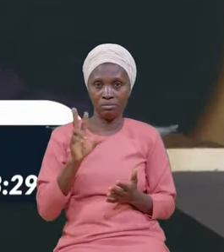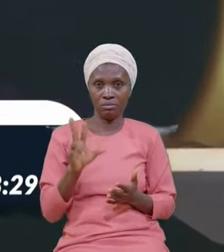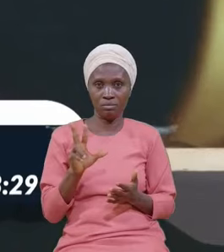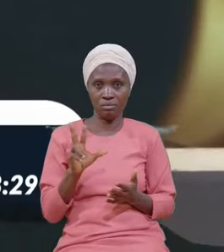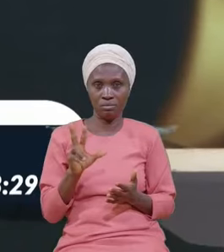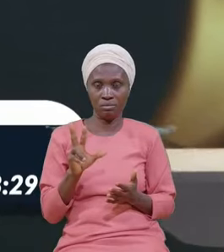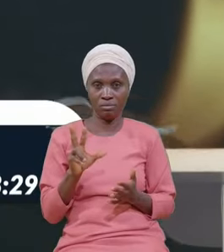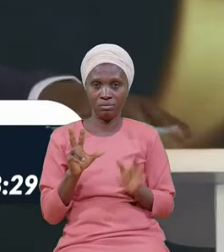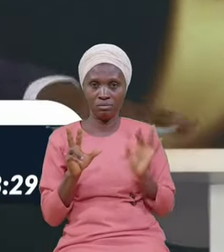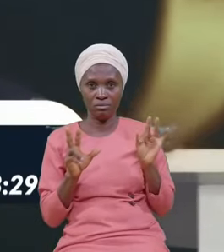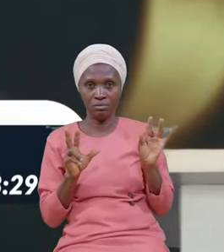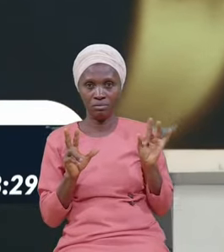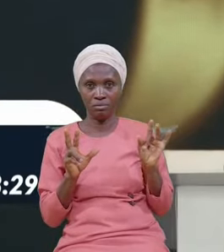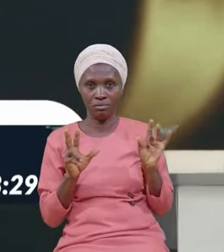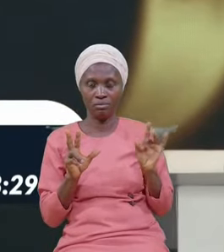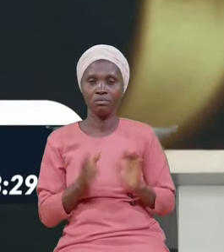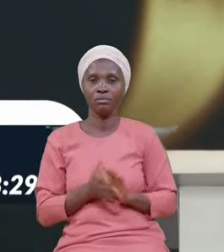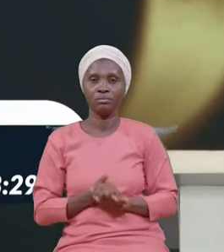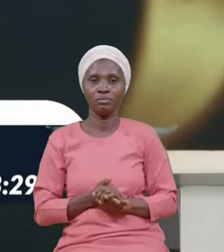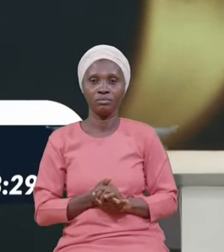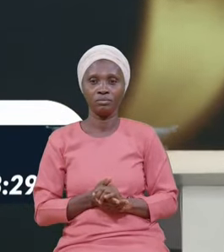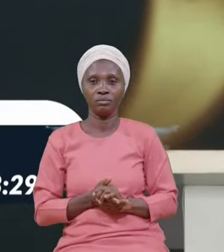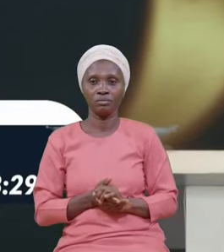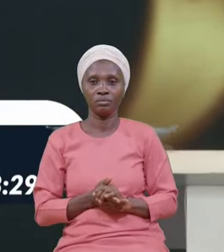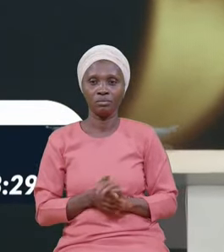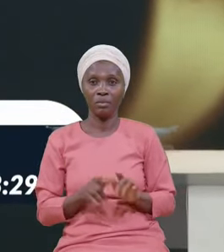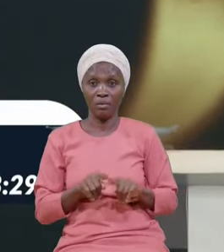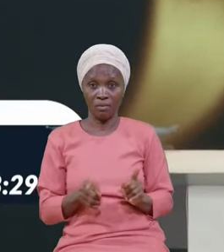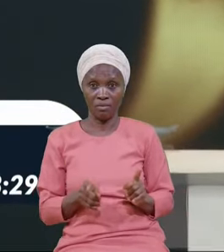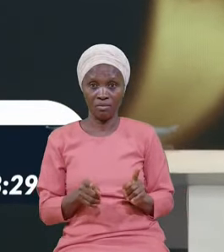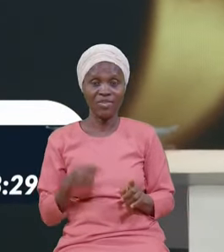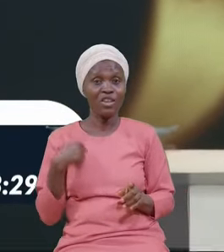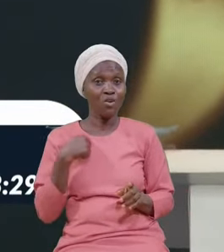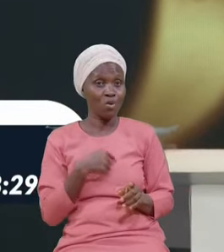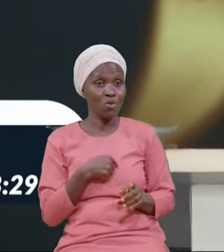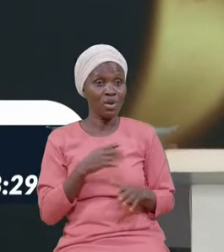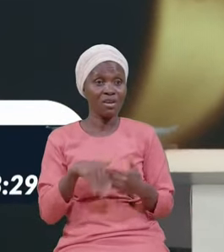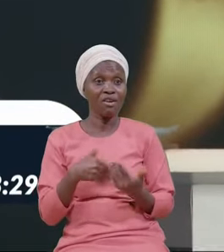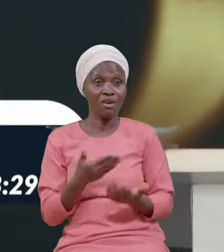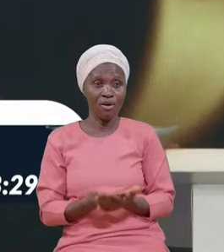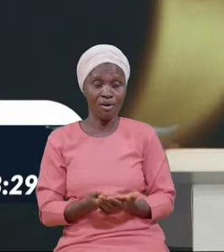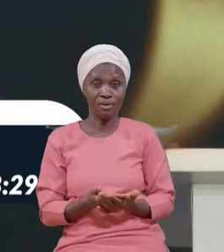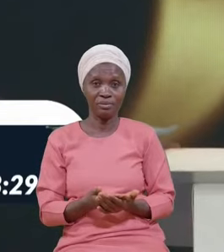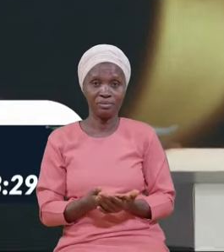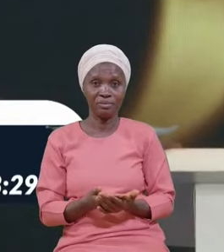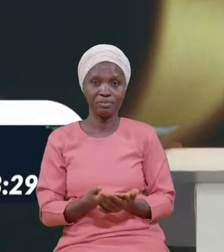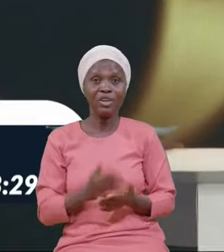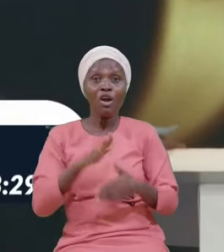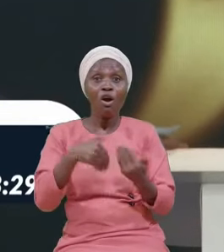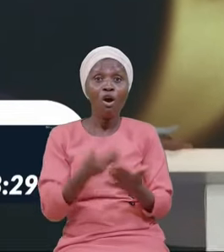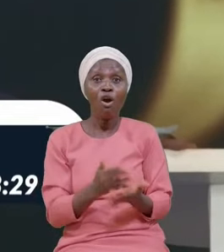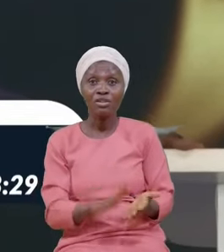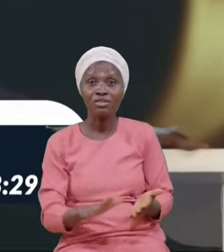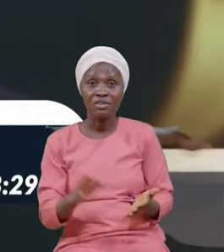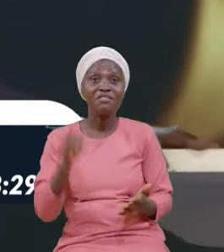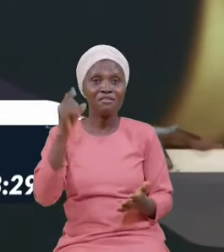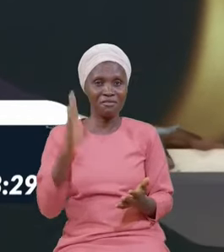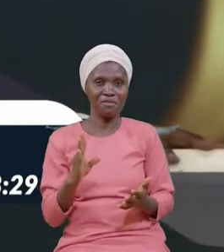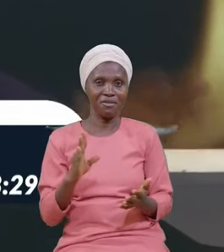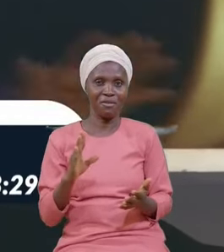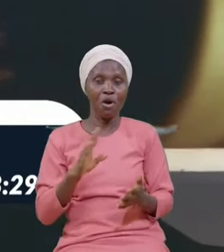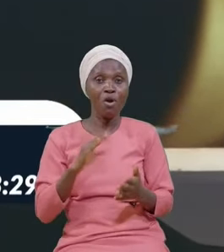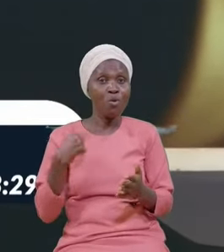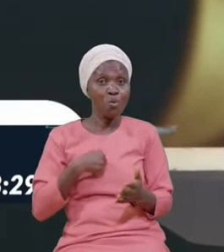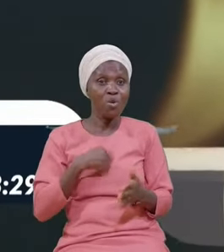Verse 18 but we all all the children of God we all all the